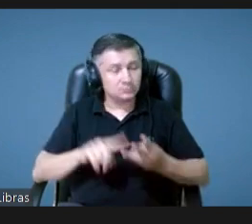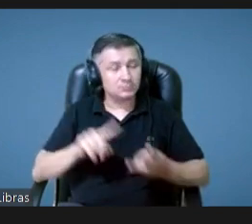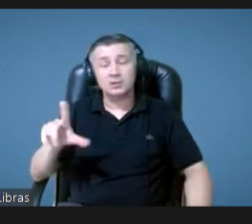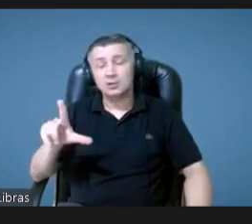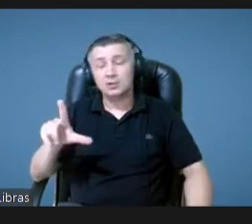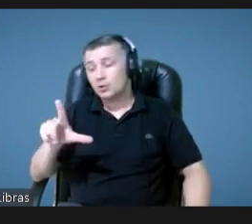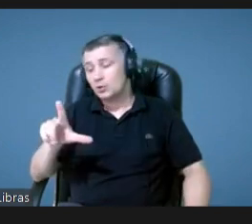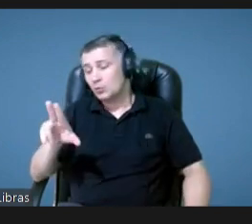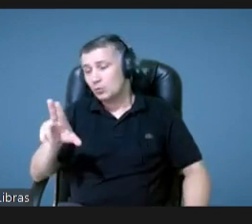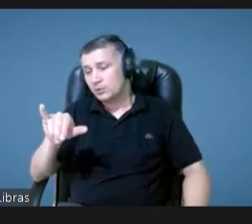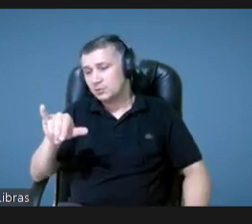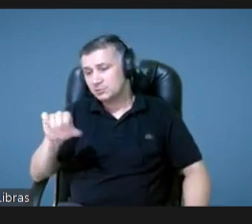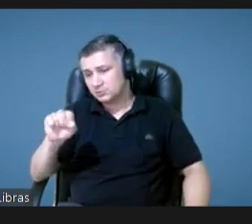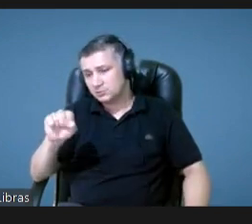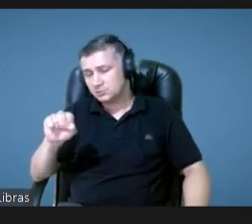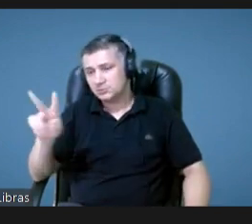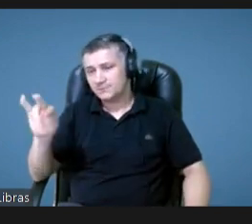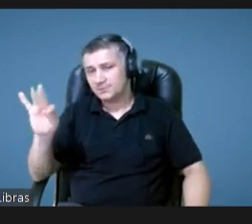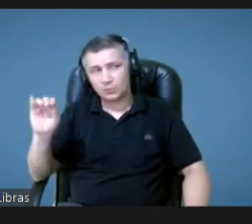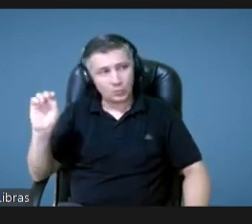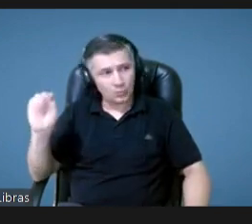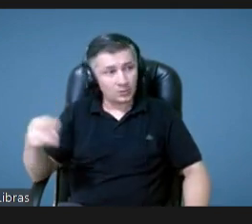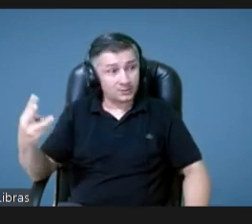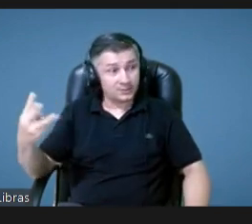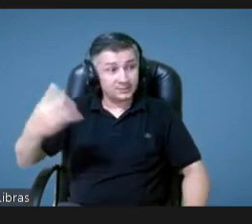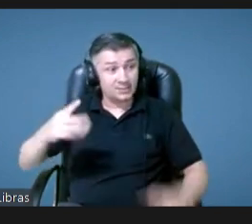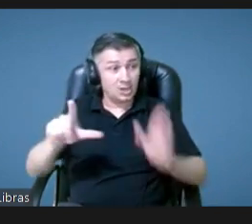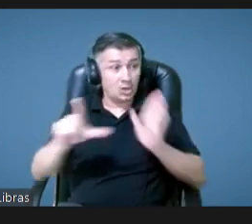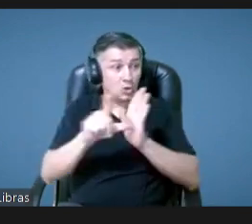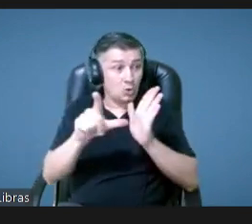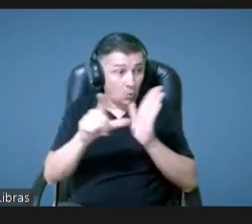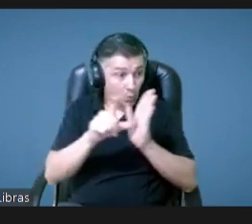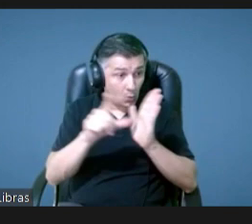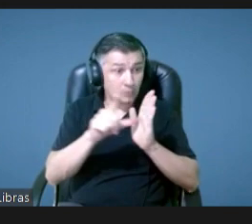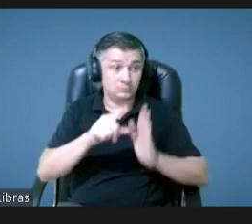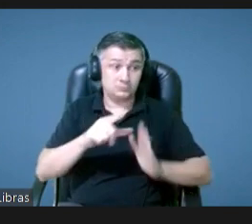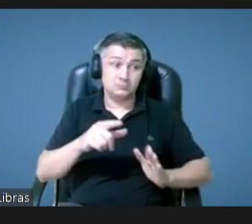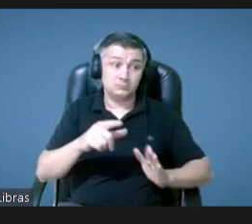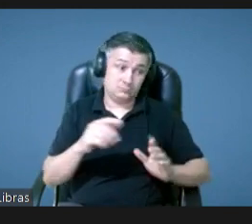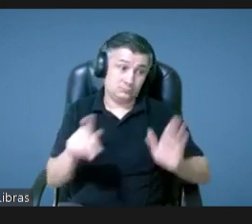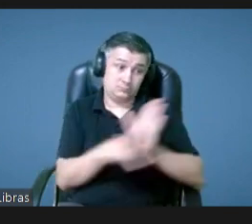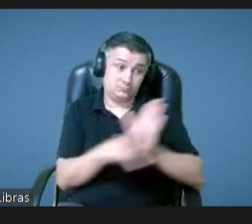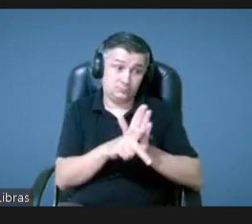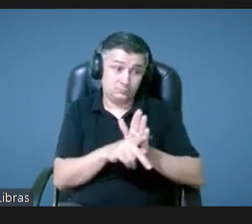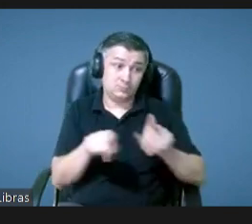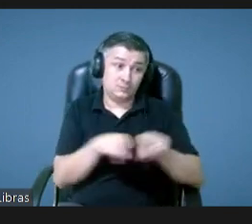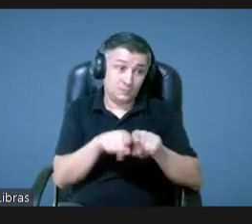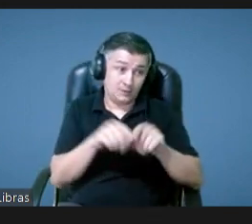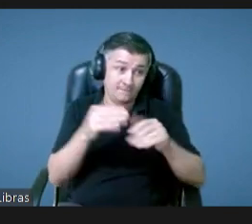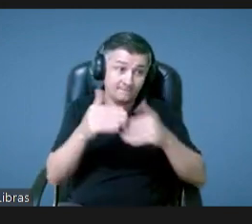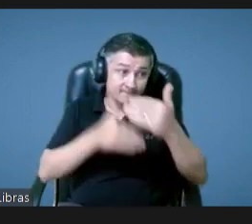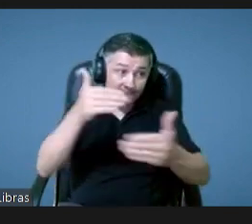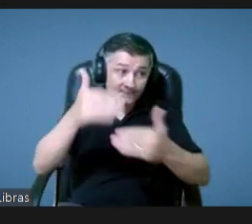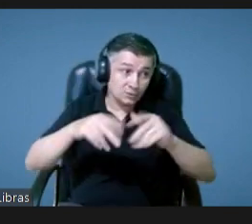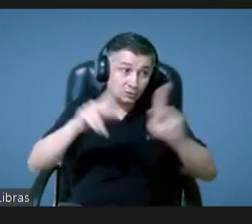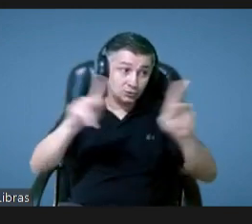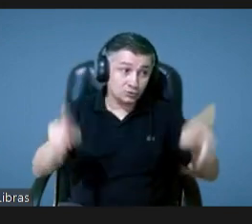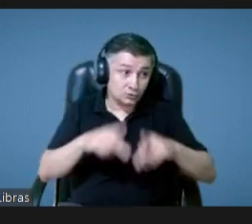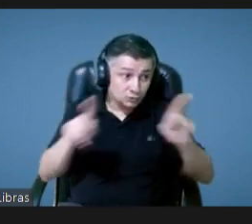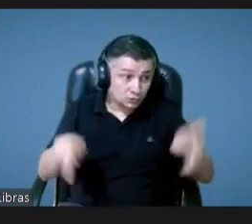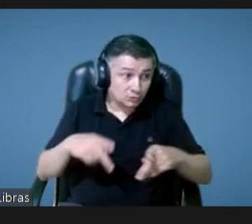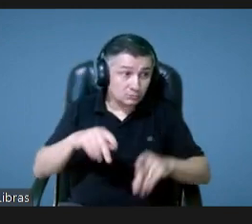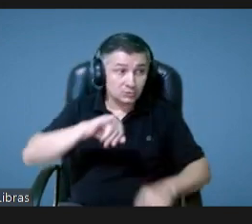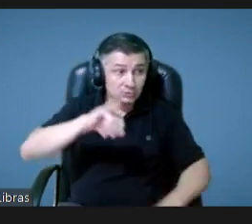Louis Vuitton is going to open a third shop in the city of São Paulo, and is going